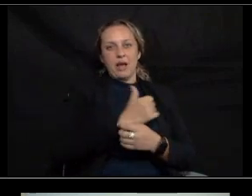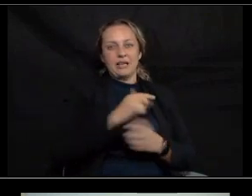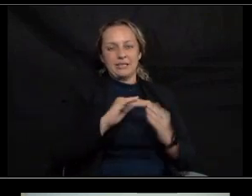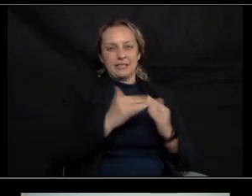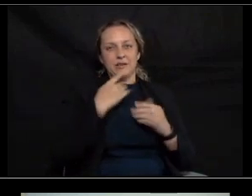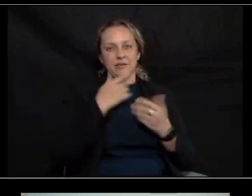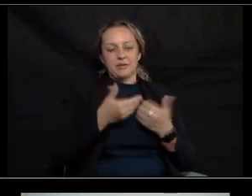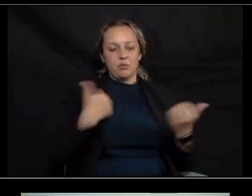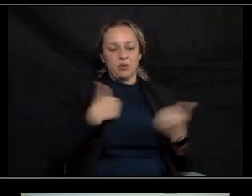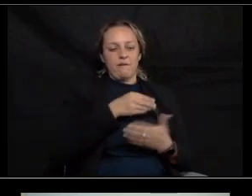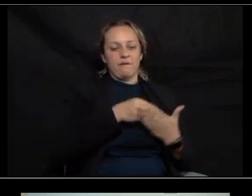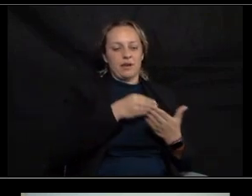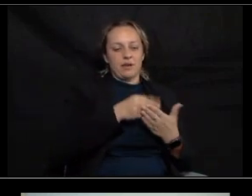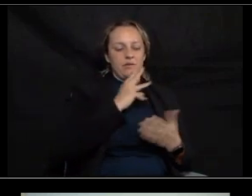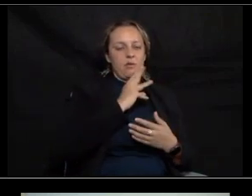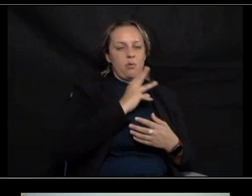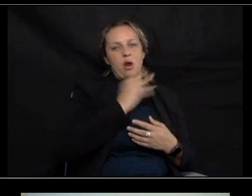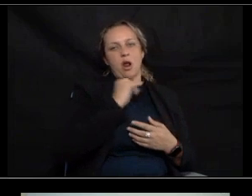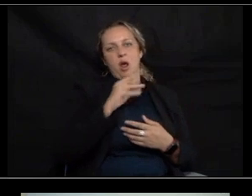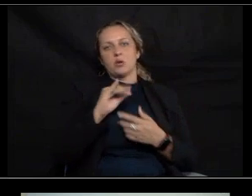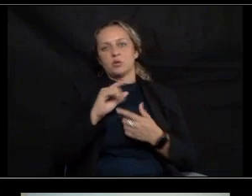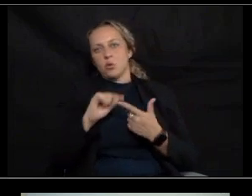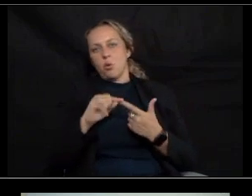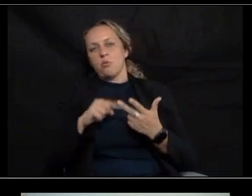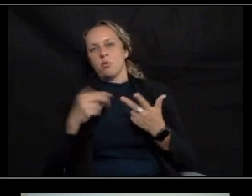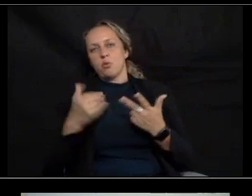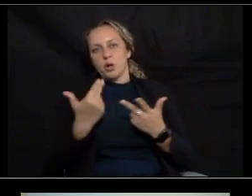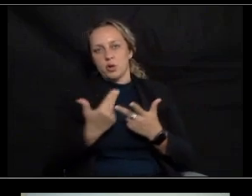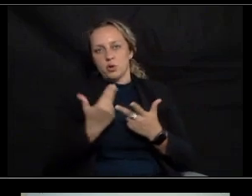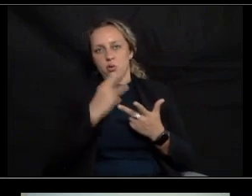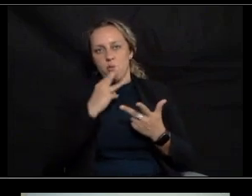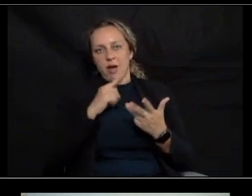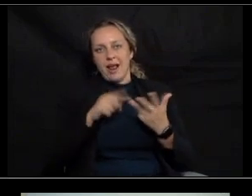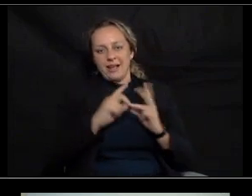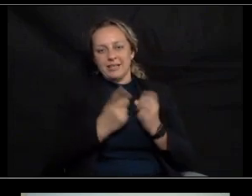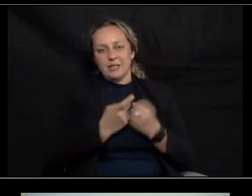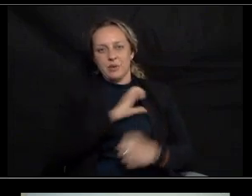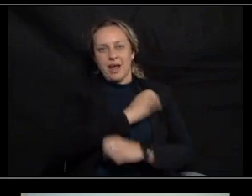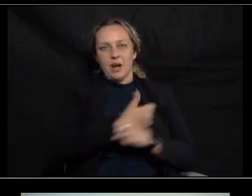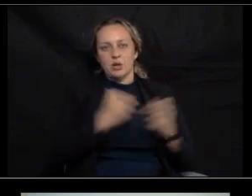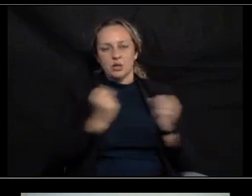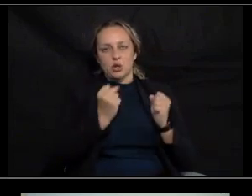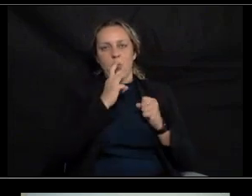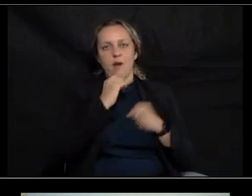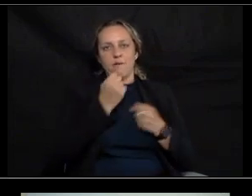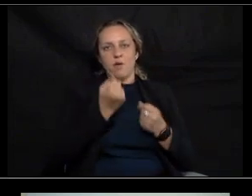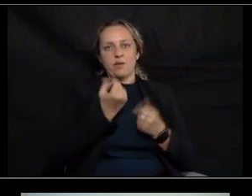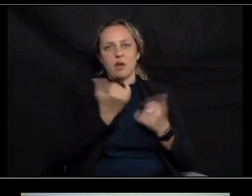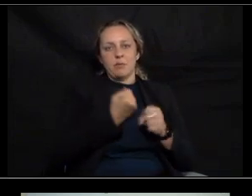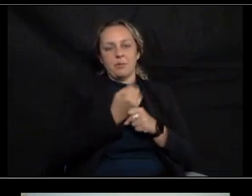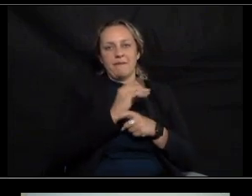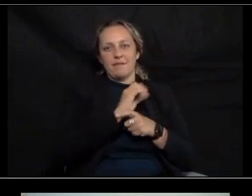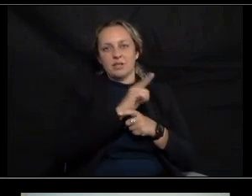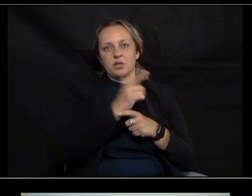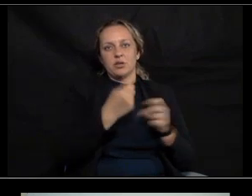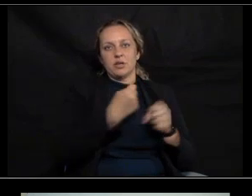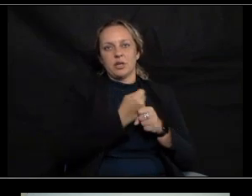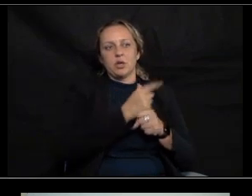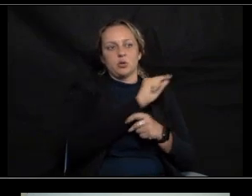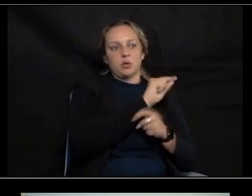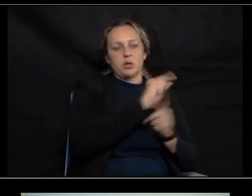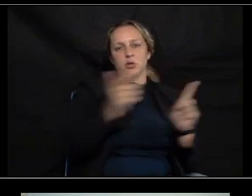and charges for wastewater, stormwater, reuse water, and district energy chilled water for the upcoming fiscal 2021 year.